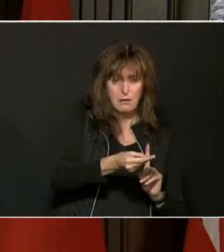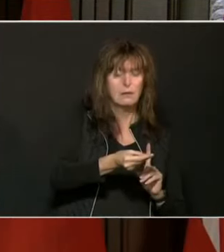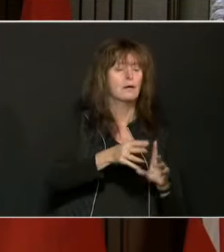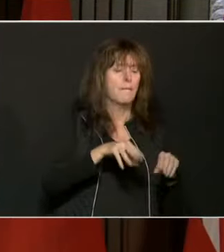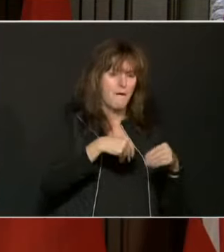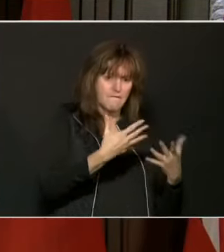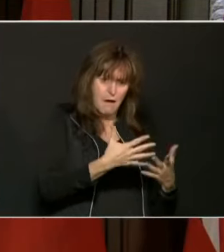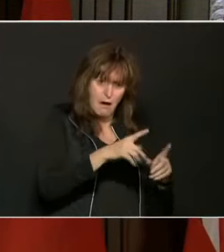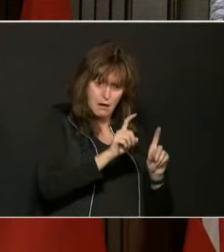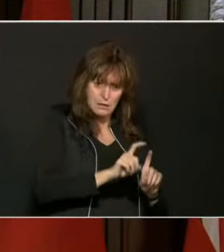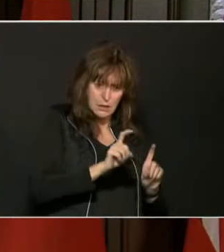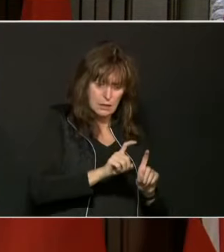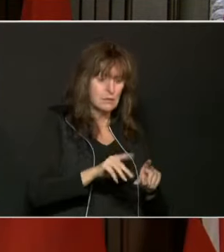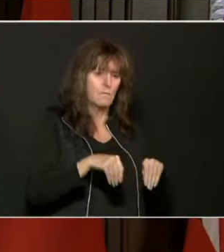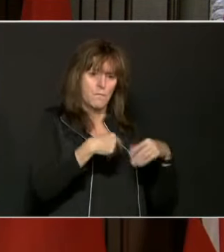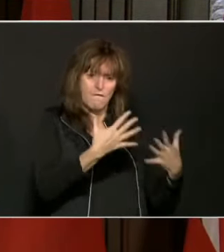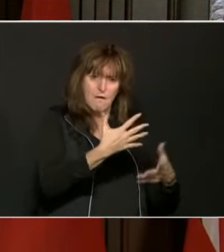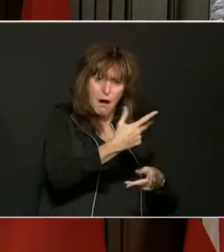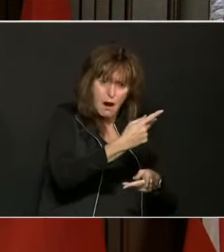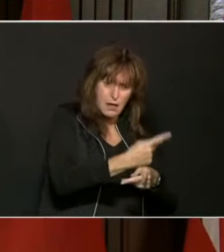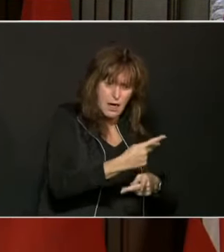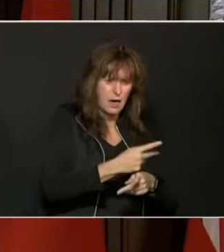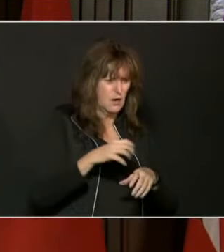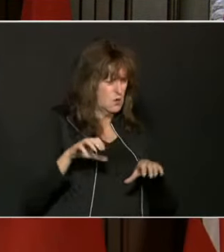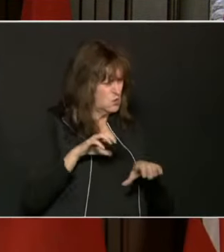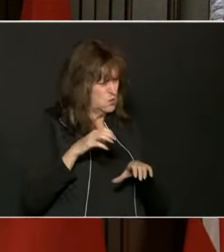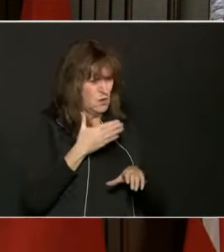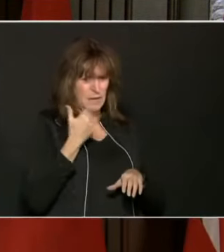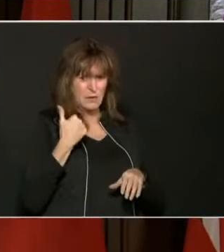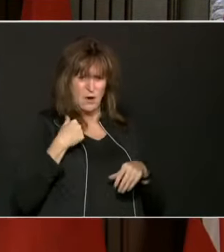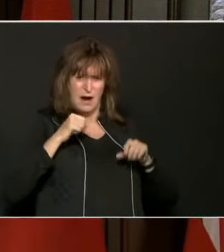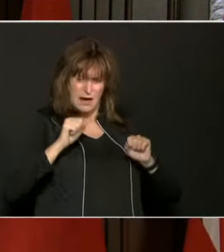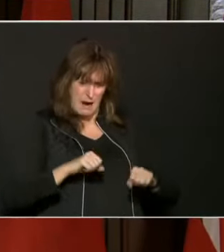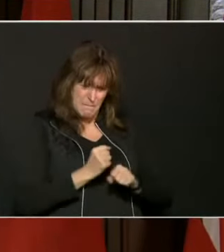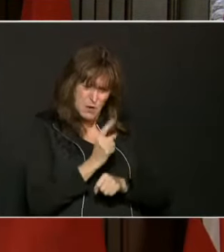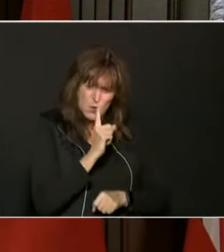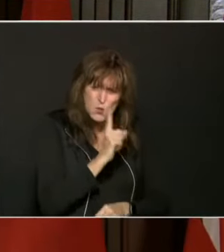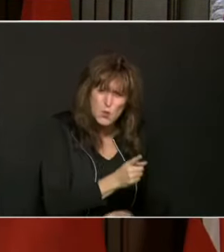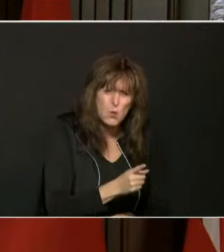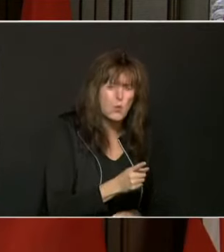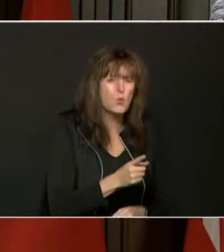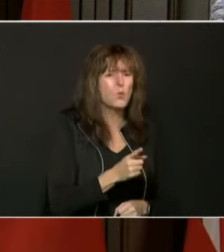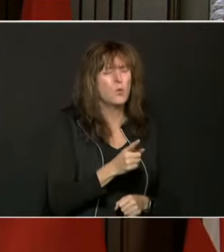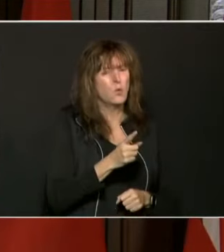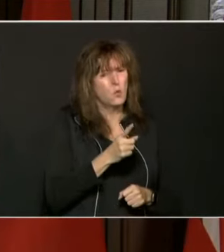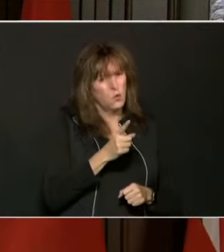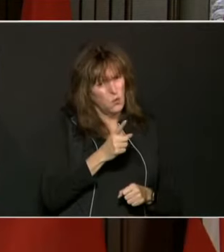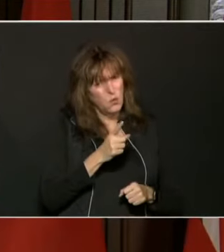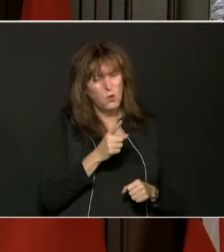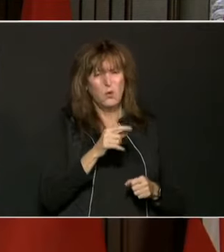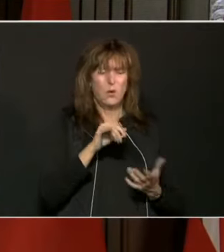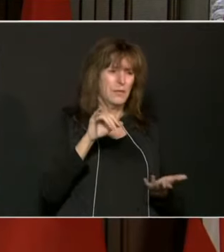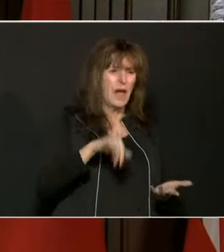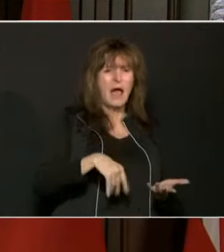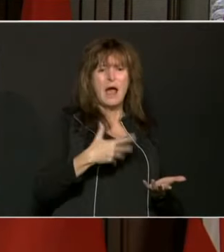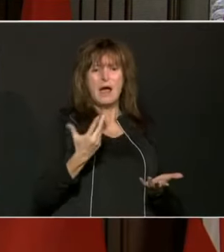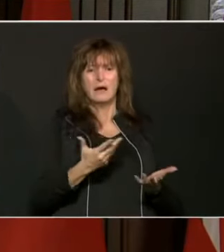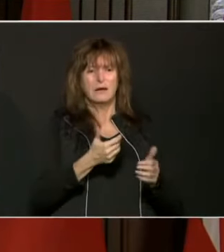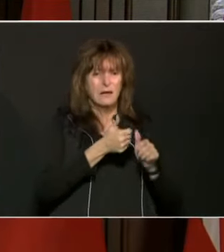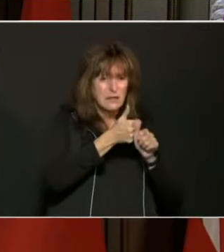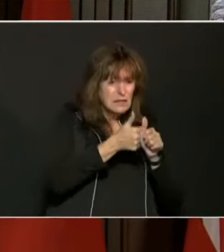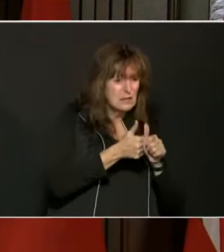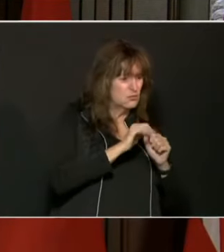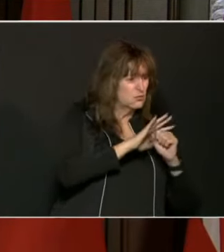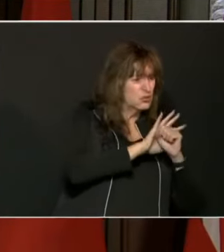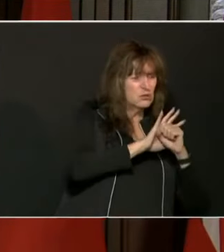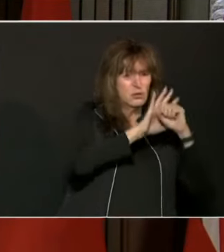we do the best that we can to make sure that, as was said, that we have a regional approach as appropriate, as opposed